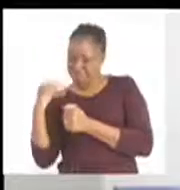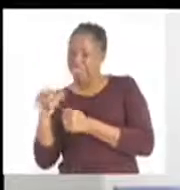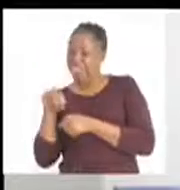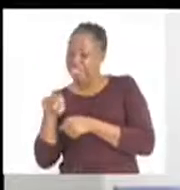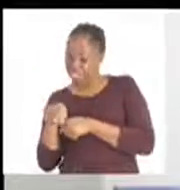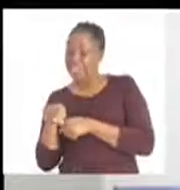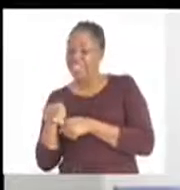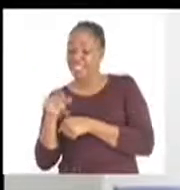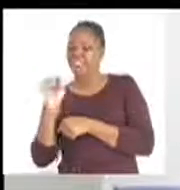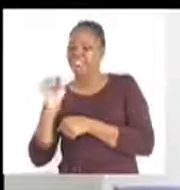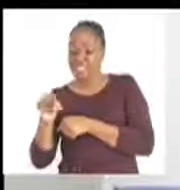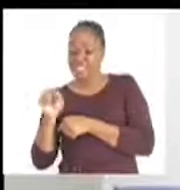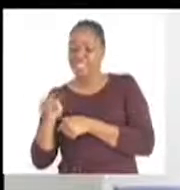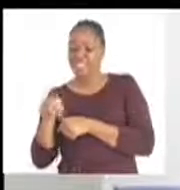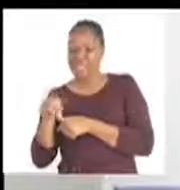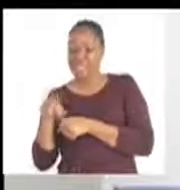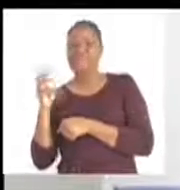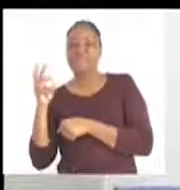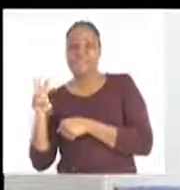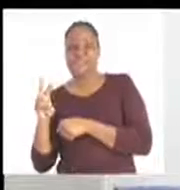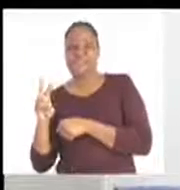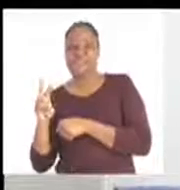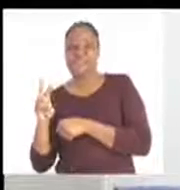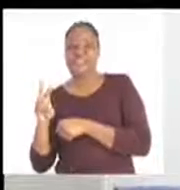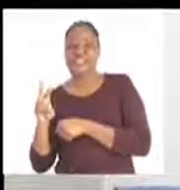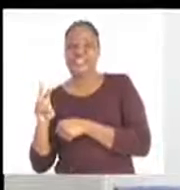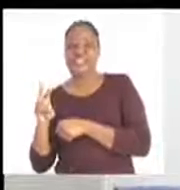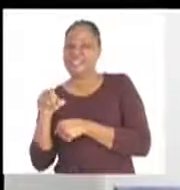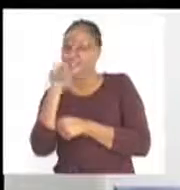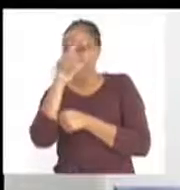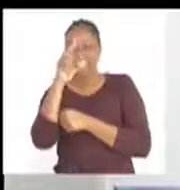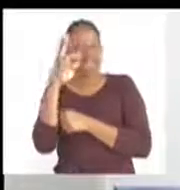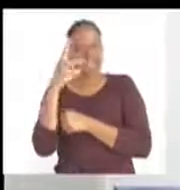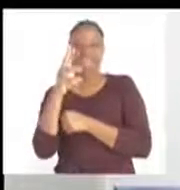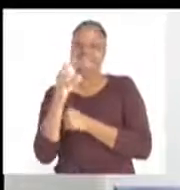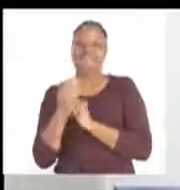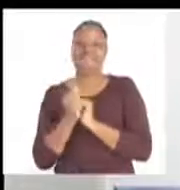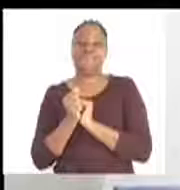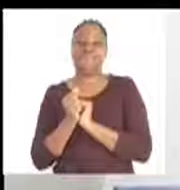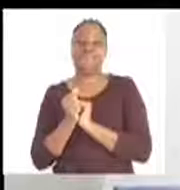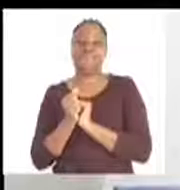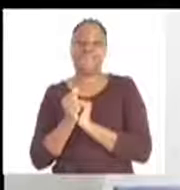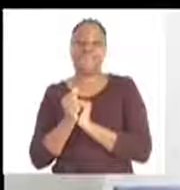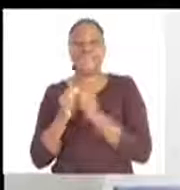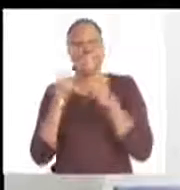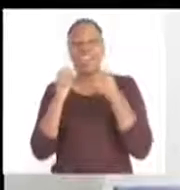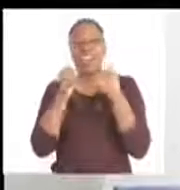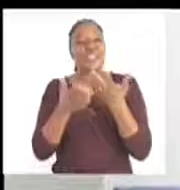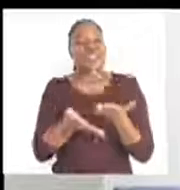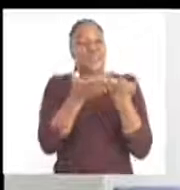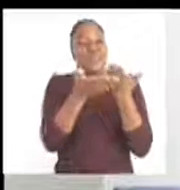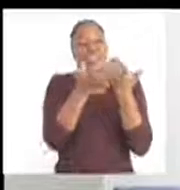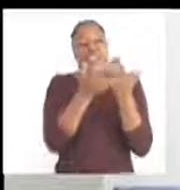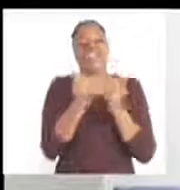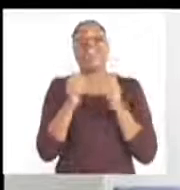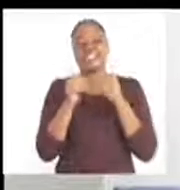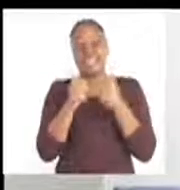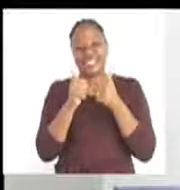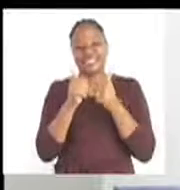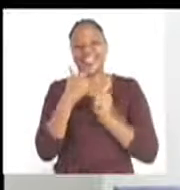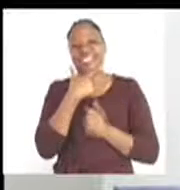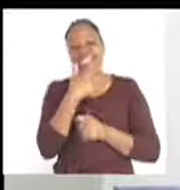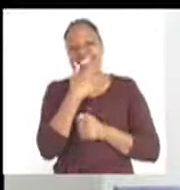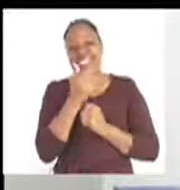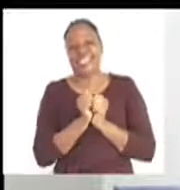Uh-oh, teacher made a mistake. Well done. Thank you, my friend. That's why you're here. And this is what makes the game very